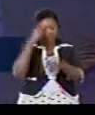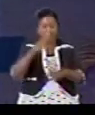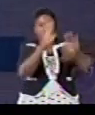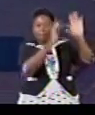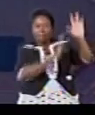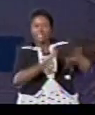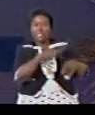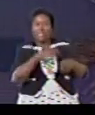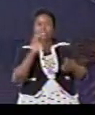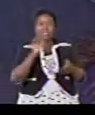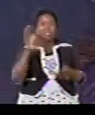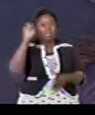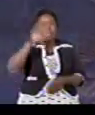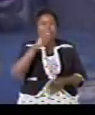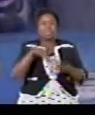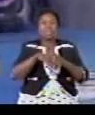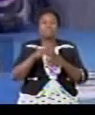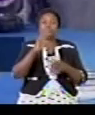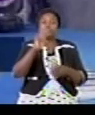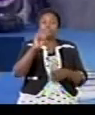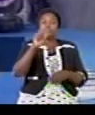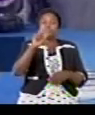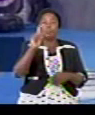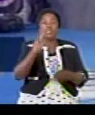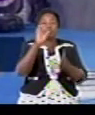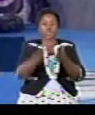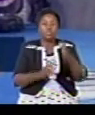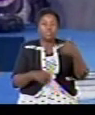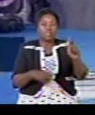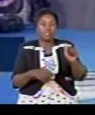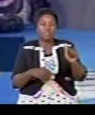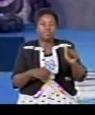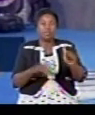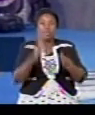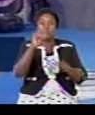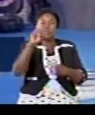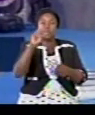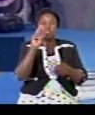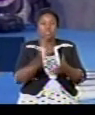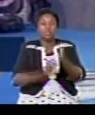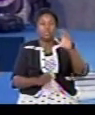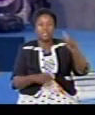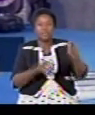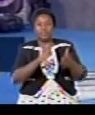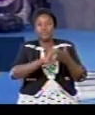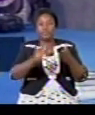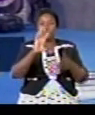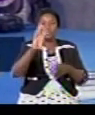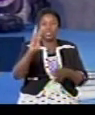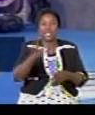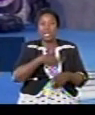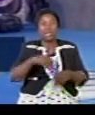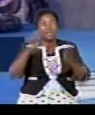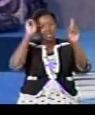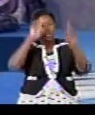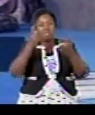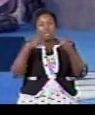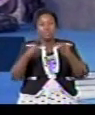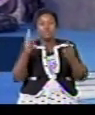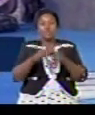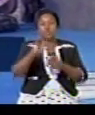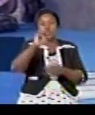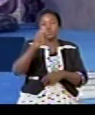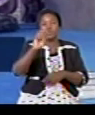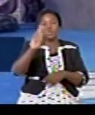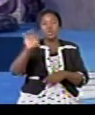in Mark chapter 10. Mark chapter 10, verse 46. And he came to Jericho. And as